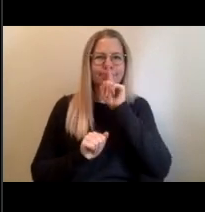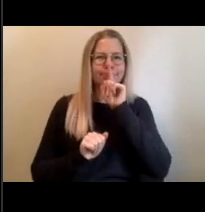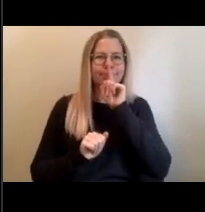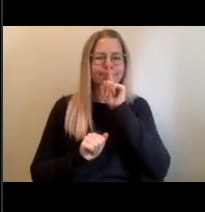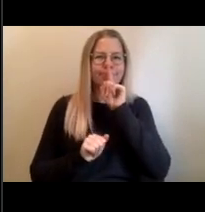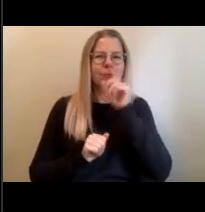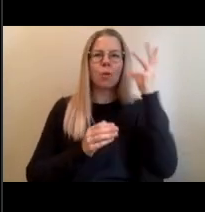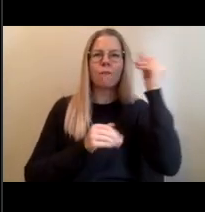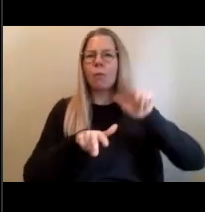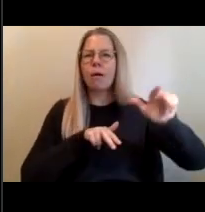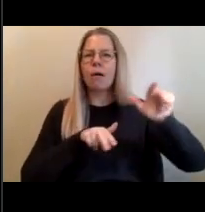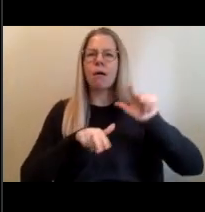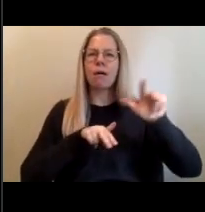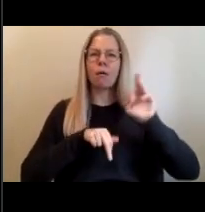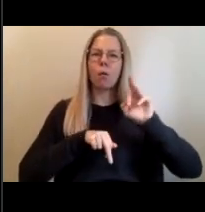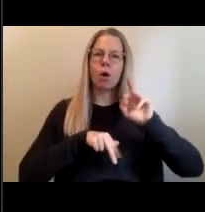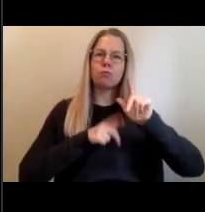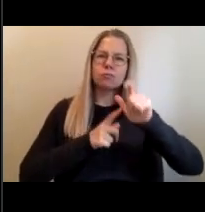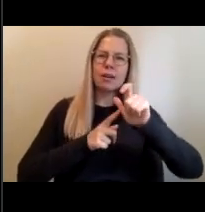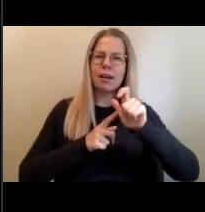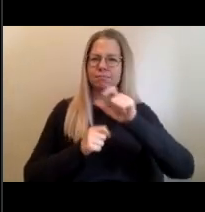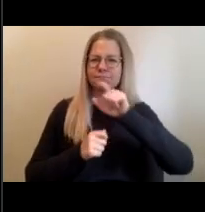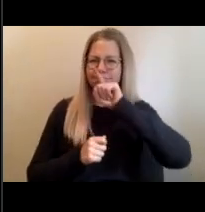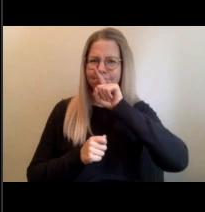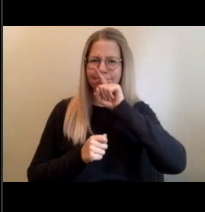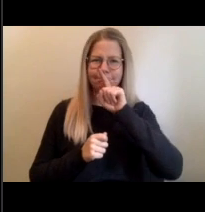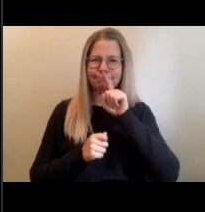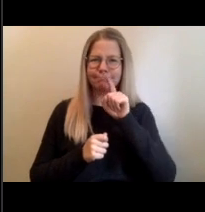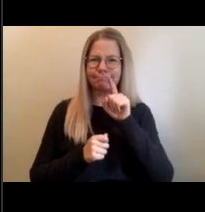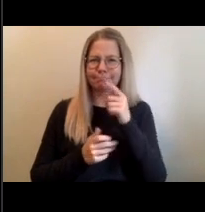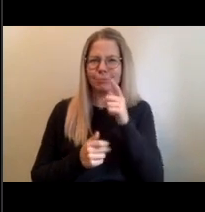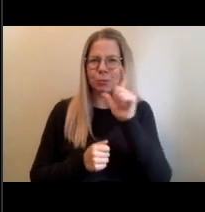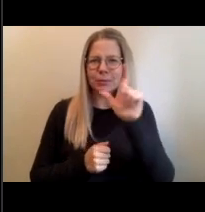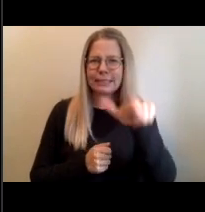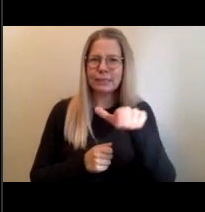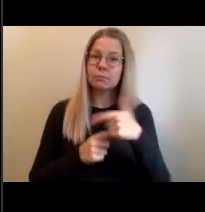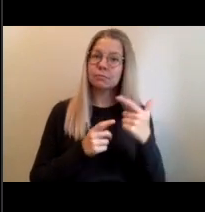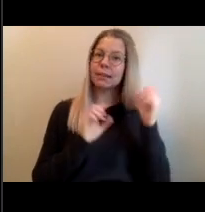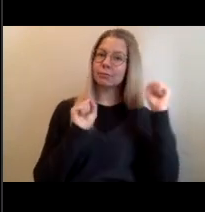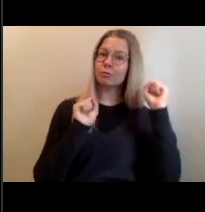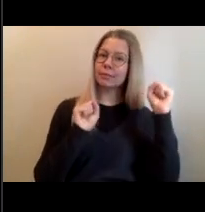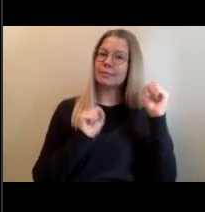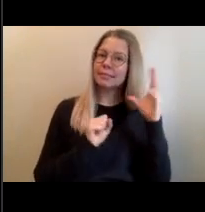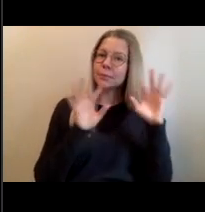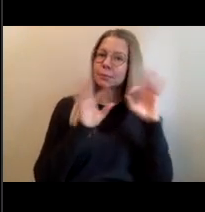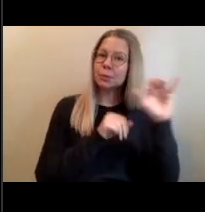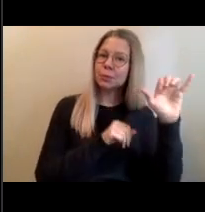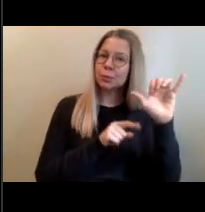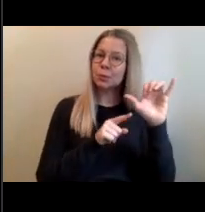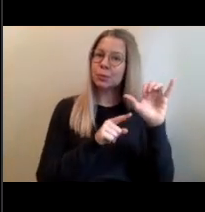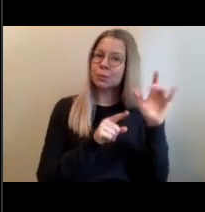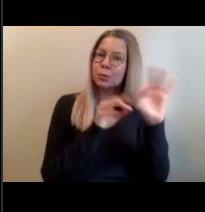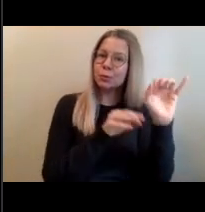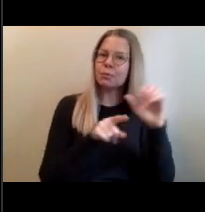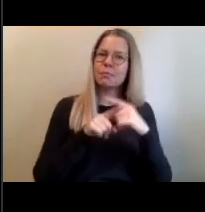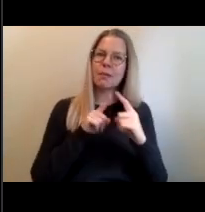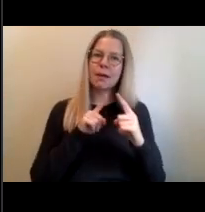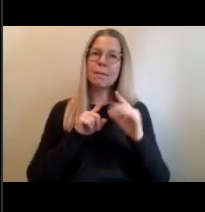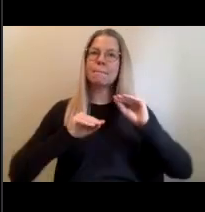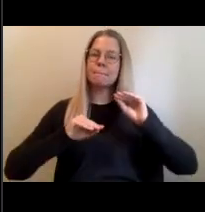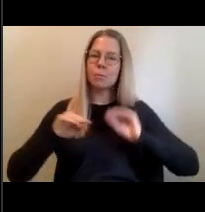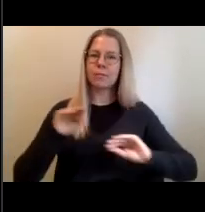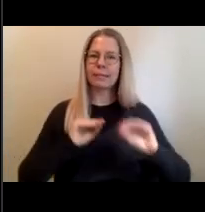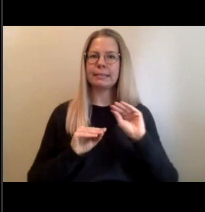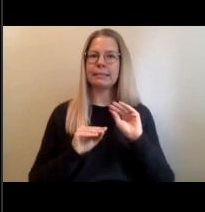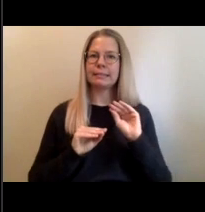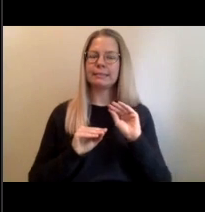activity necessarily, although being active obviously and getting exercise is key. I'm just talking about